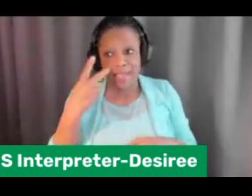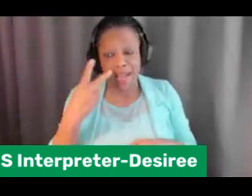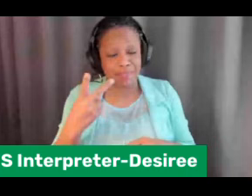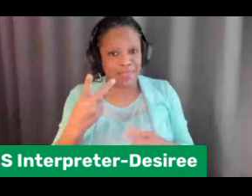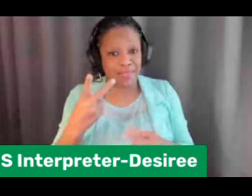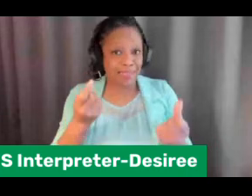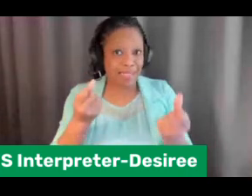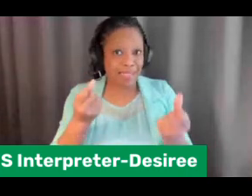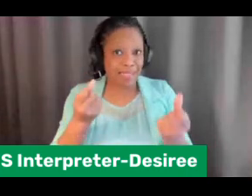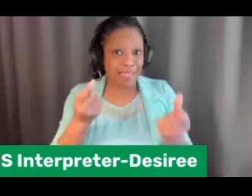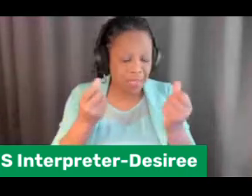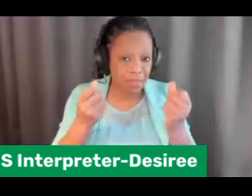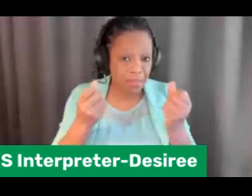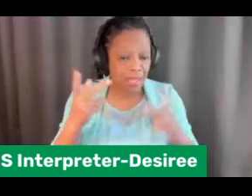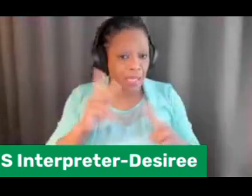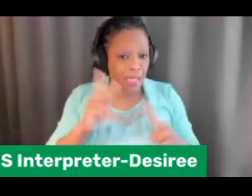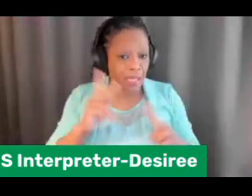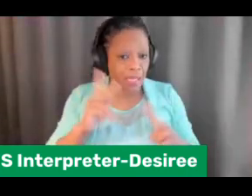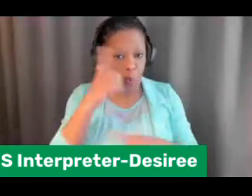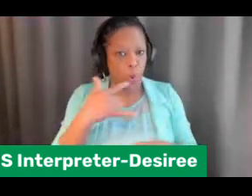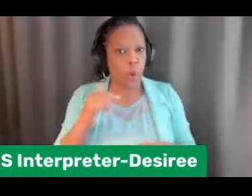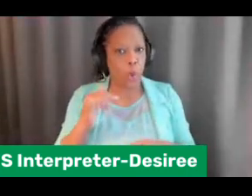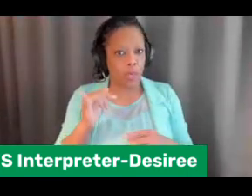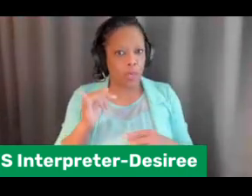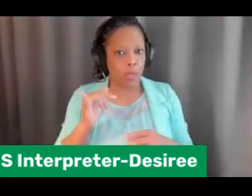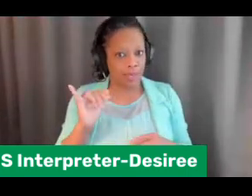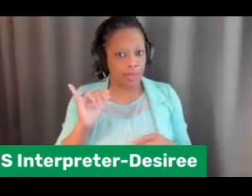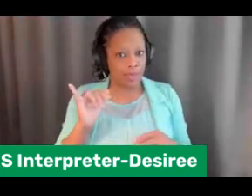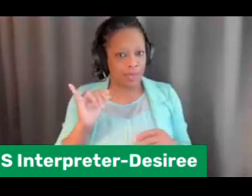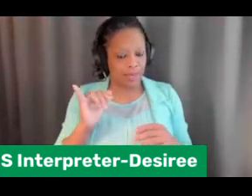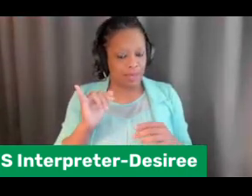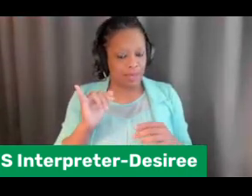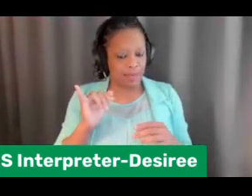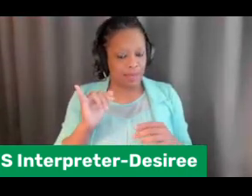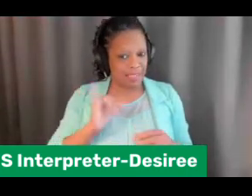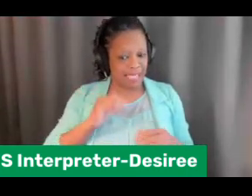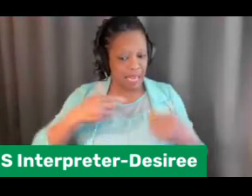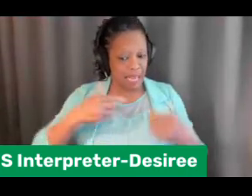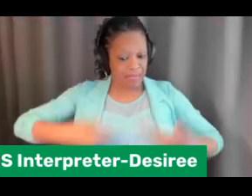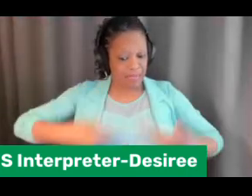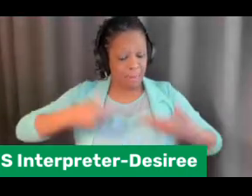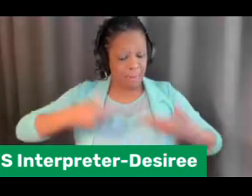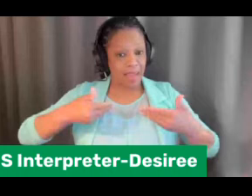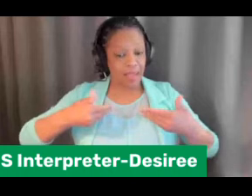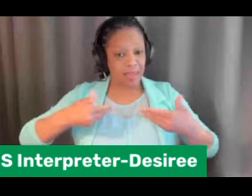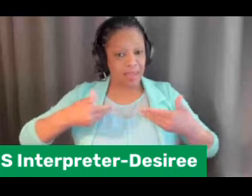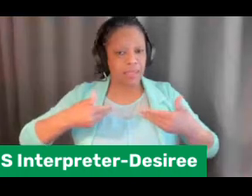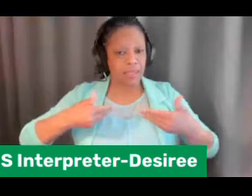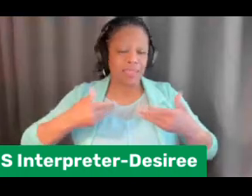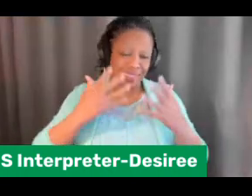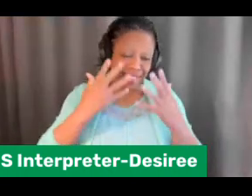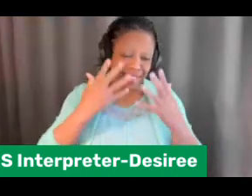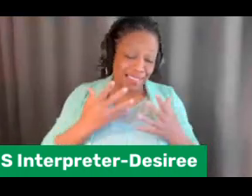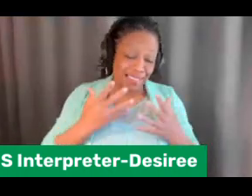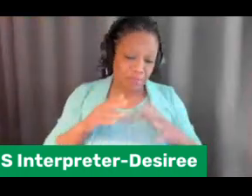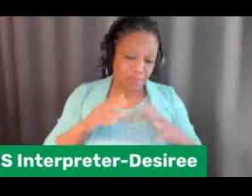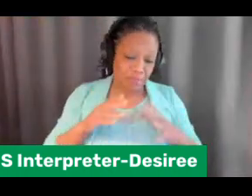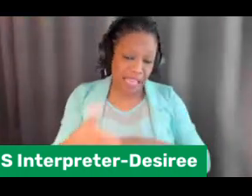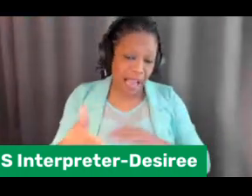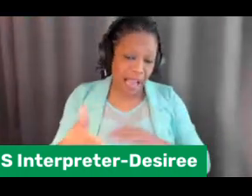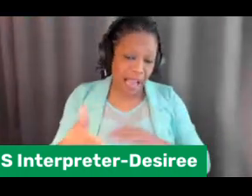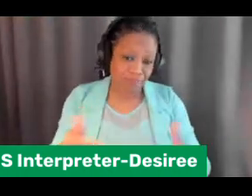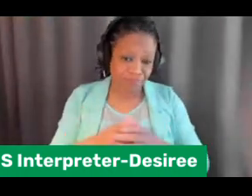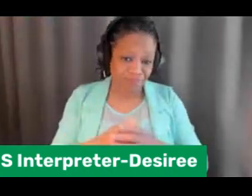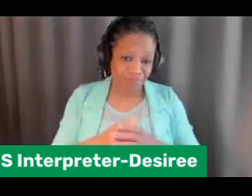where I operate in, unfortunately, leave this earth early, leave their lives early, leave their families, their